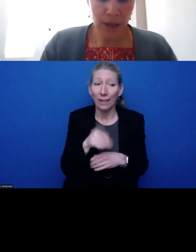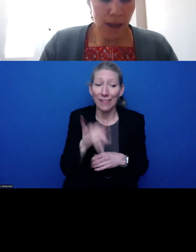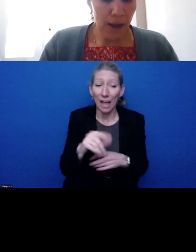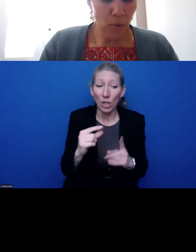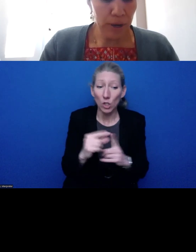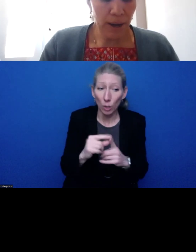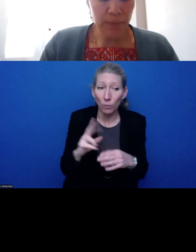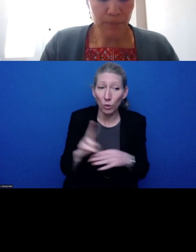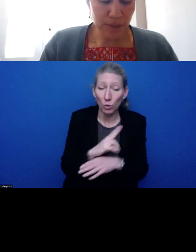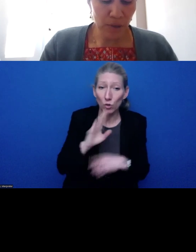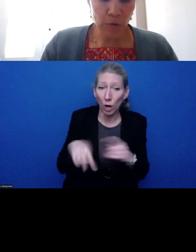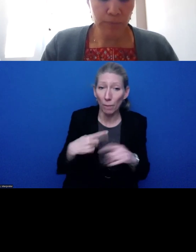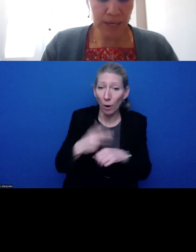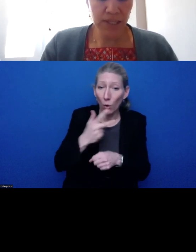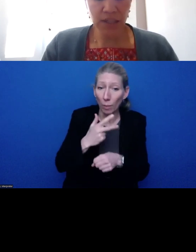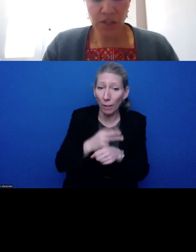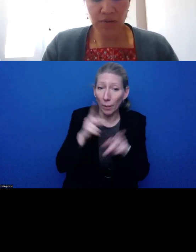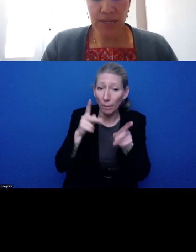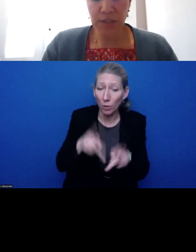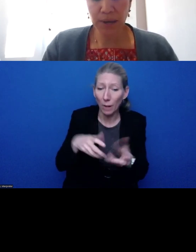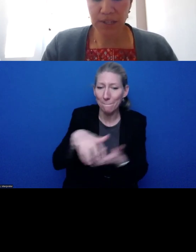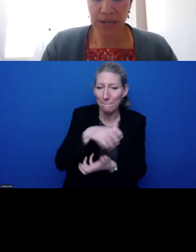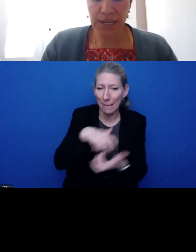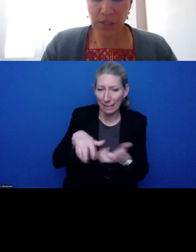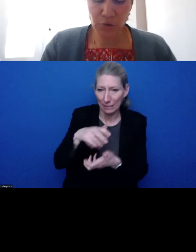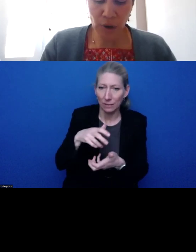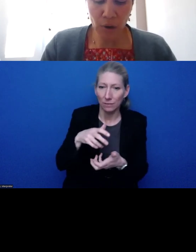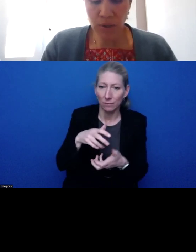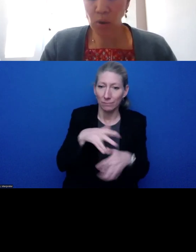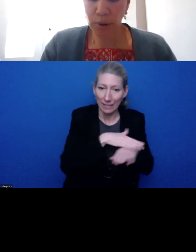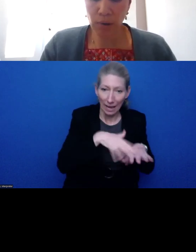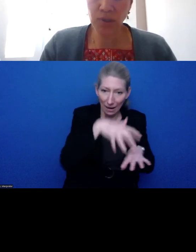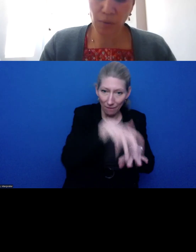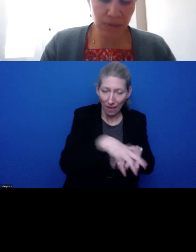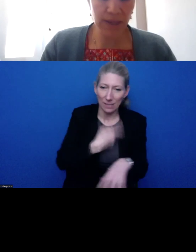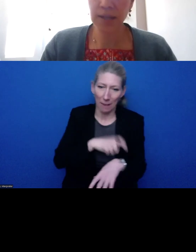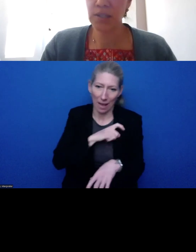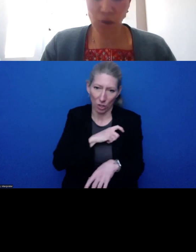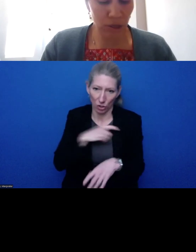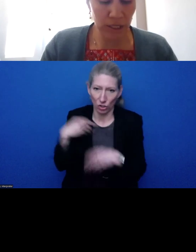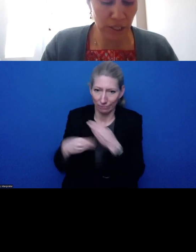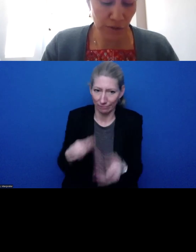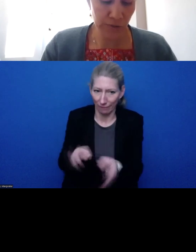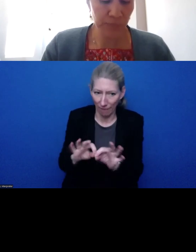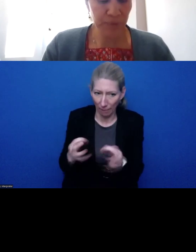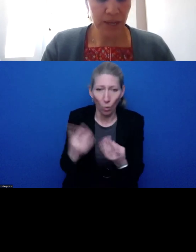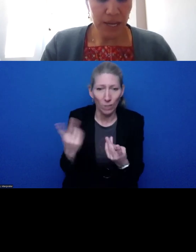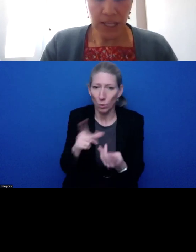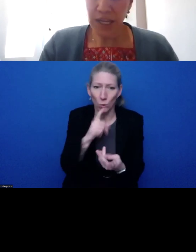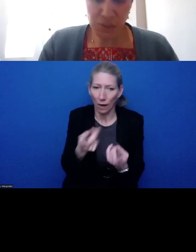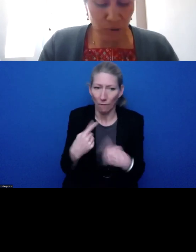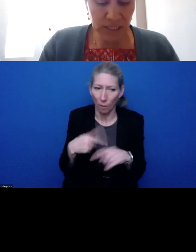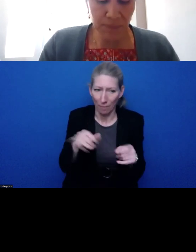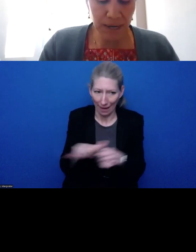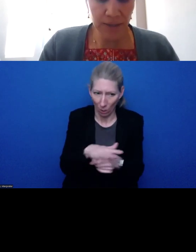refer a Guatemalan person of mixed indigenous and Spanish ancestry, or someone or something that is non-indigenous.